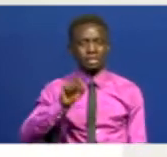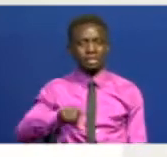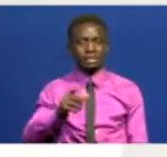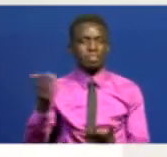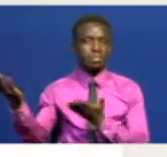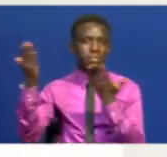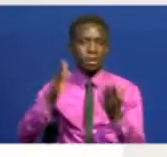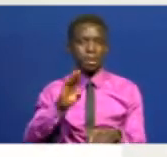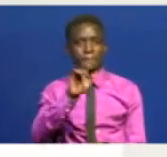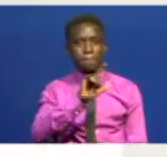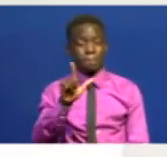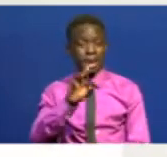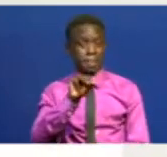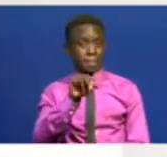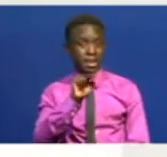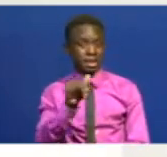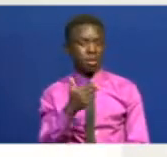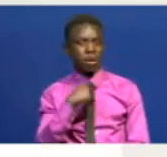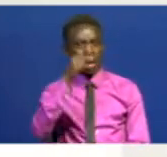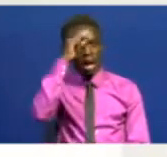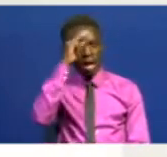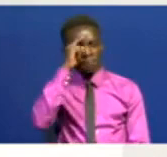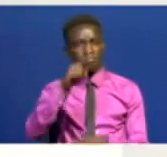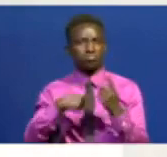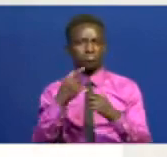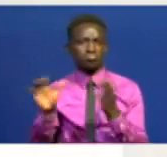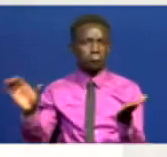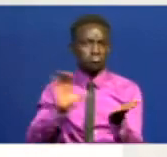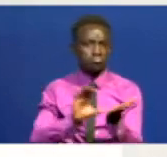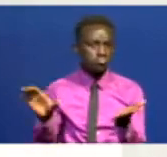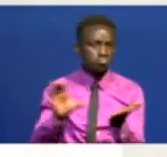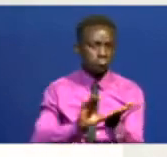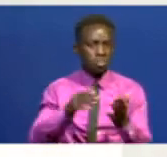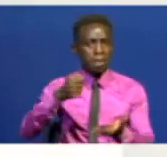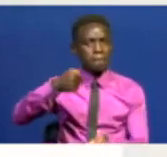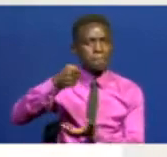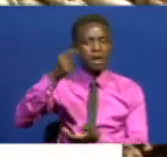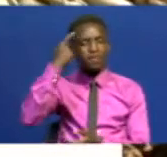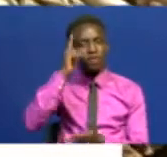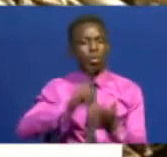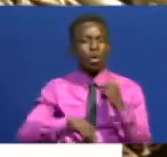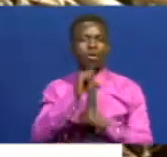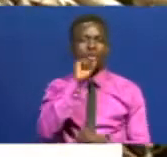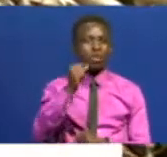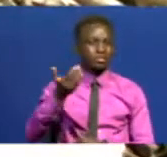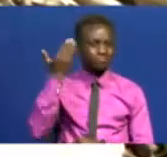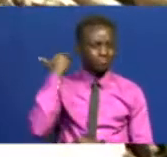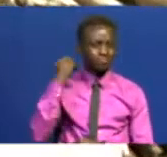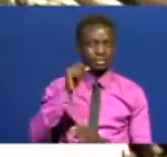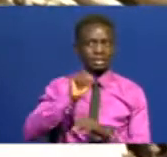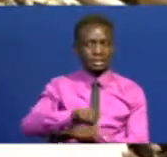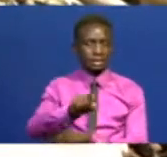Maina wants the government to earmark budgetary allocation for indigenous seed banks.